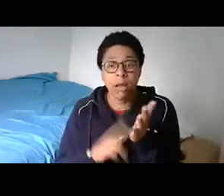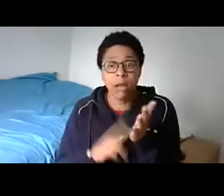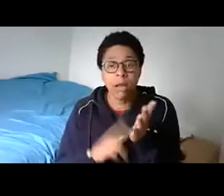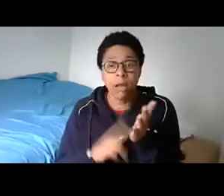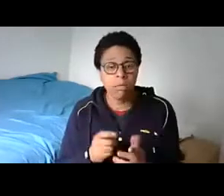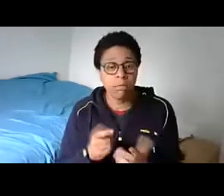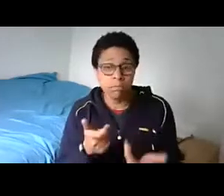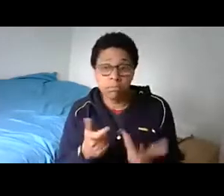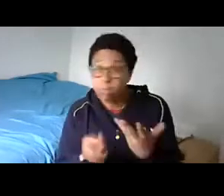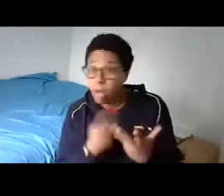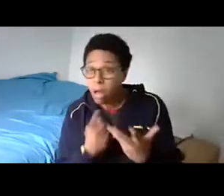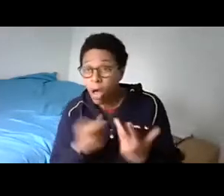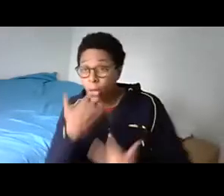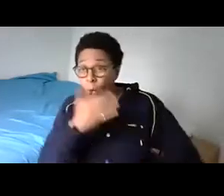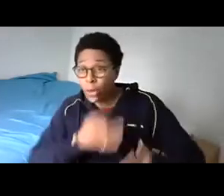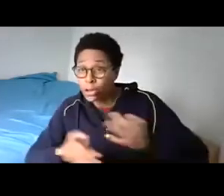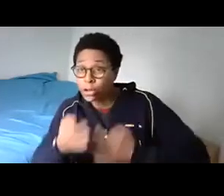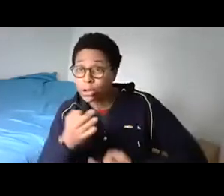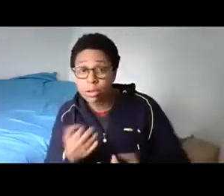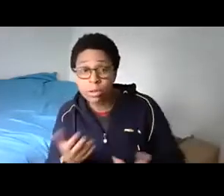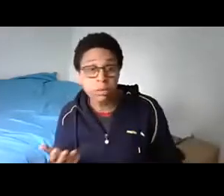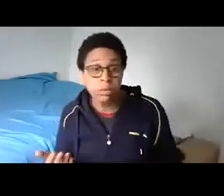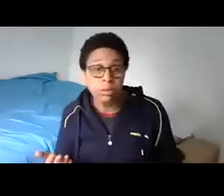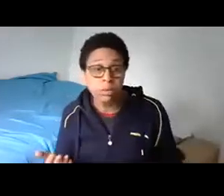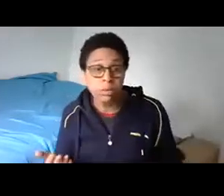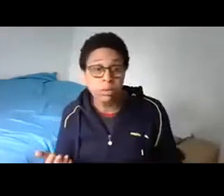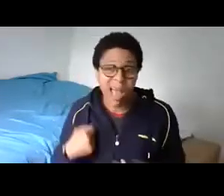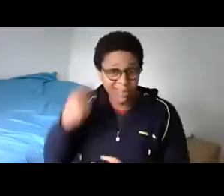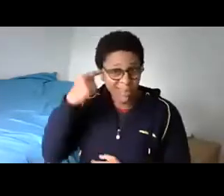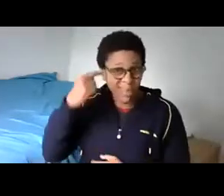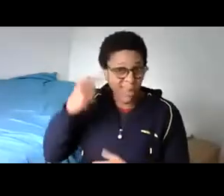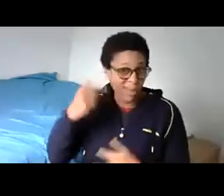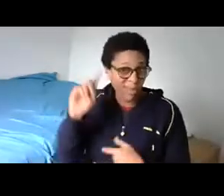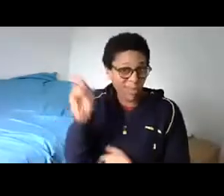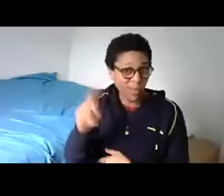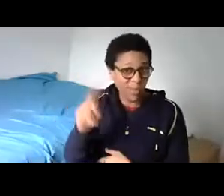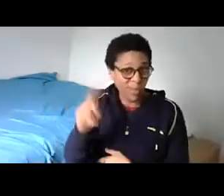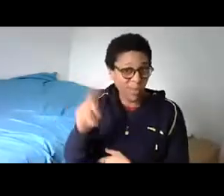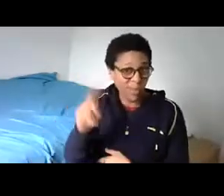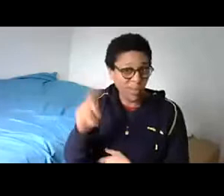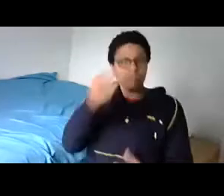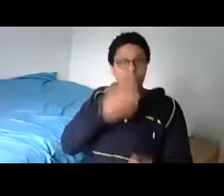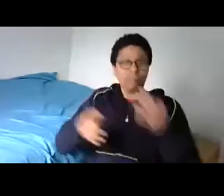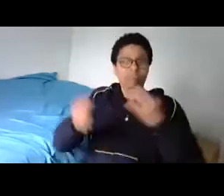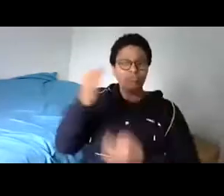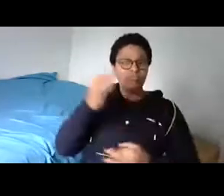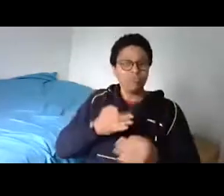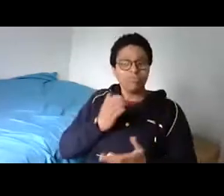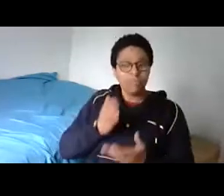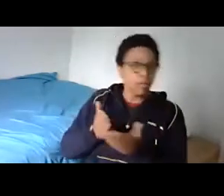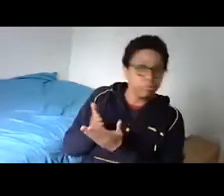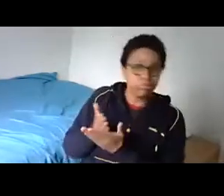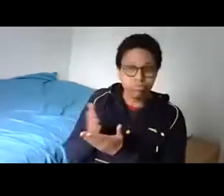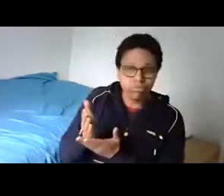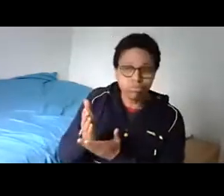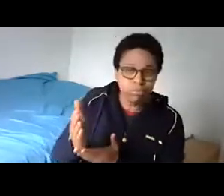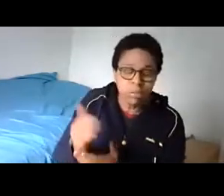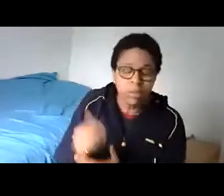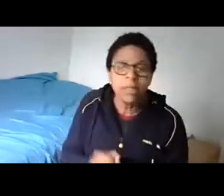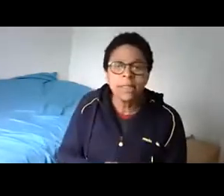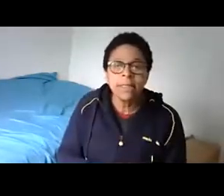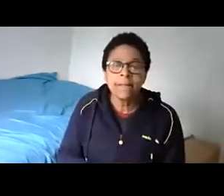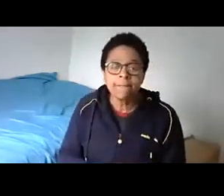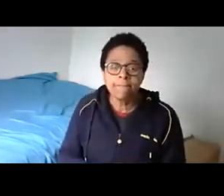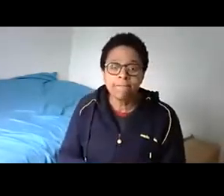I suppose maybe those who were interested already read what's written in here, but it's just